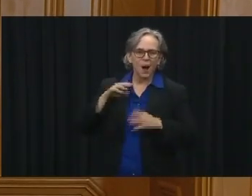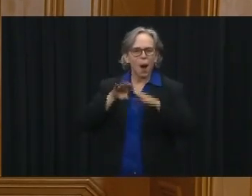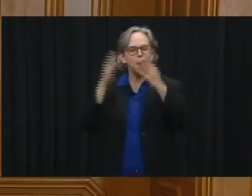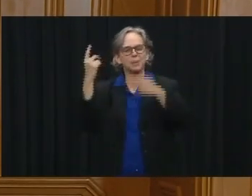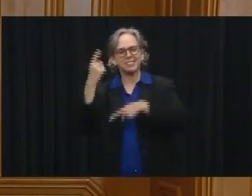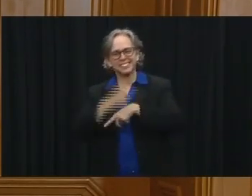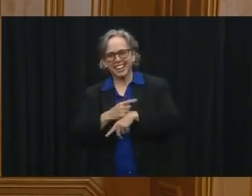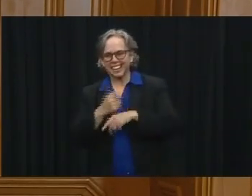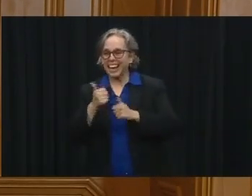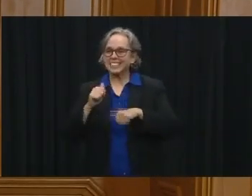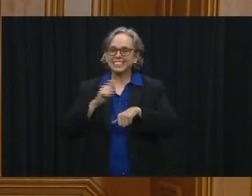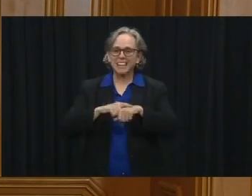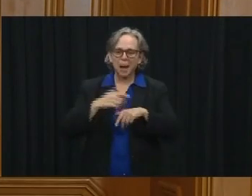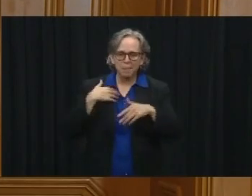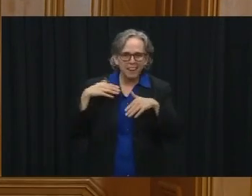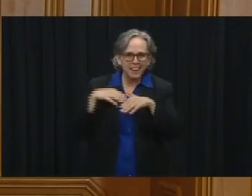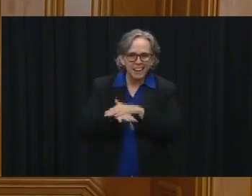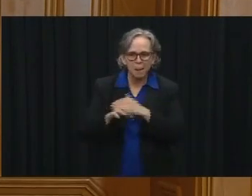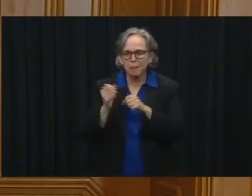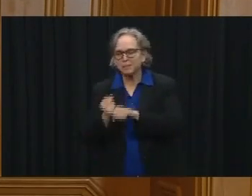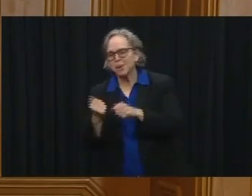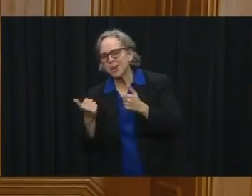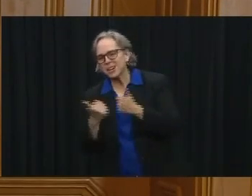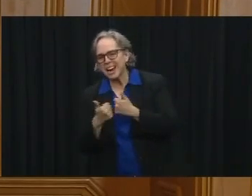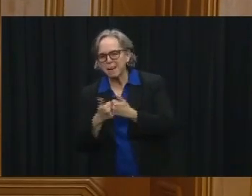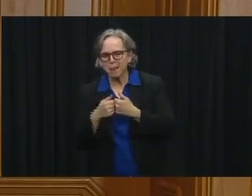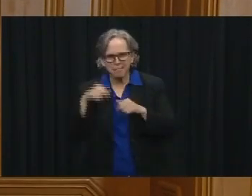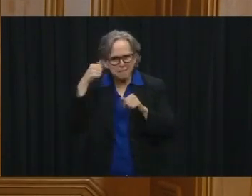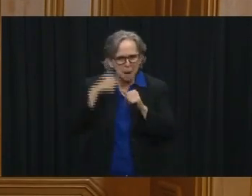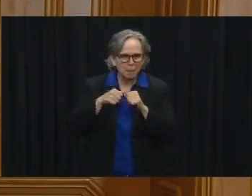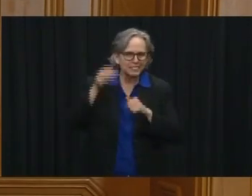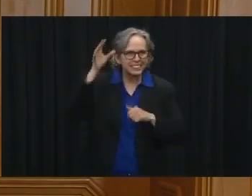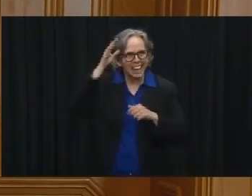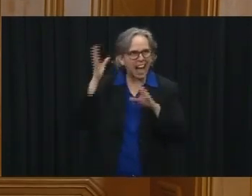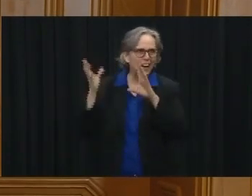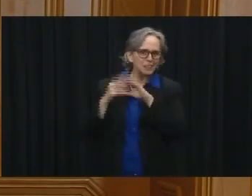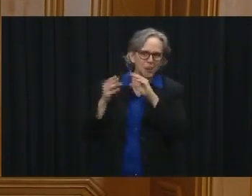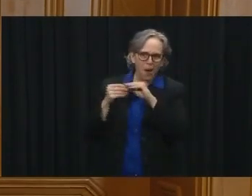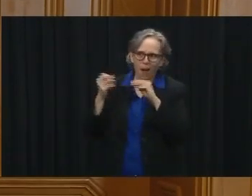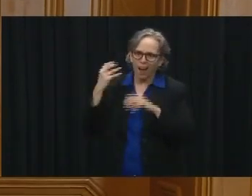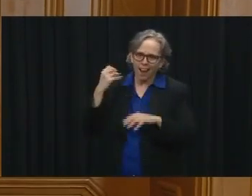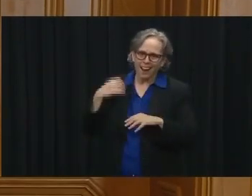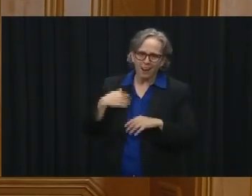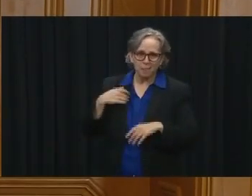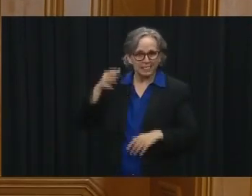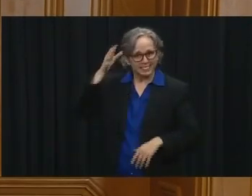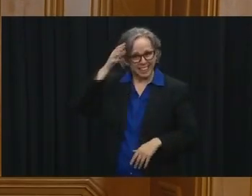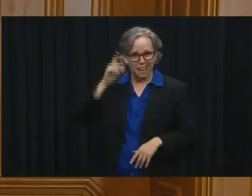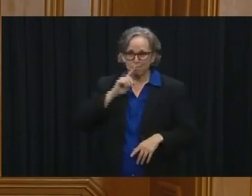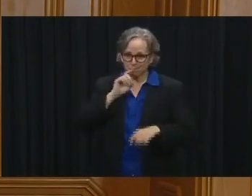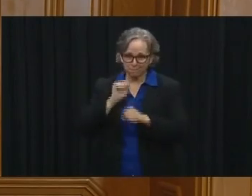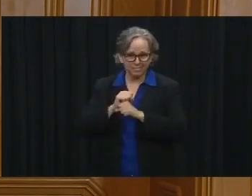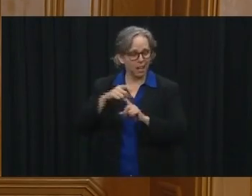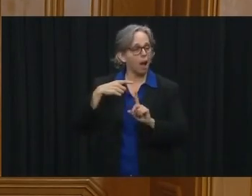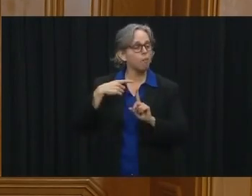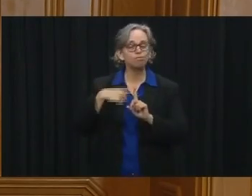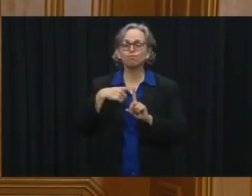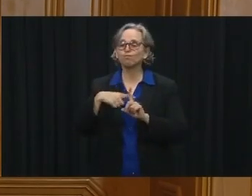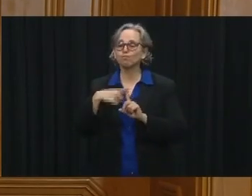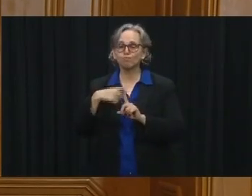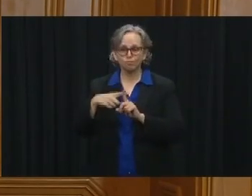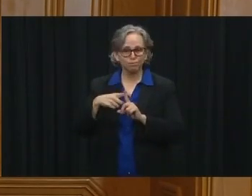go to a ball game. But again, it's my dad was optimistic. My dad was a resilient person, as was my